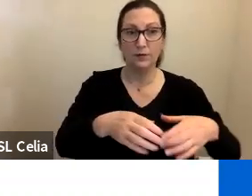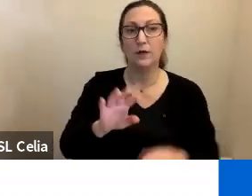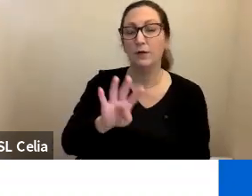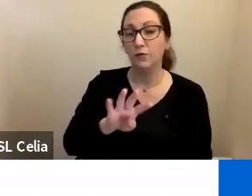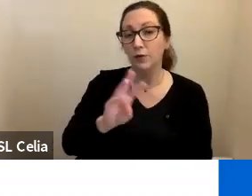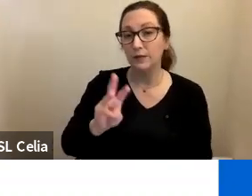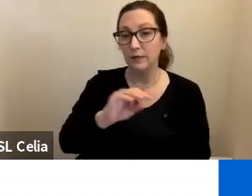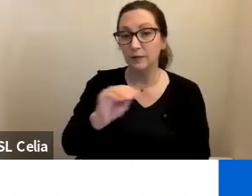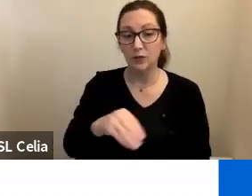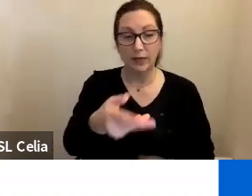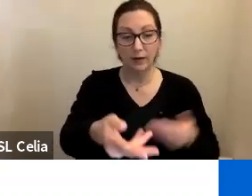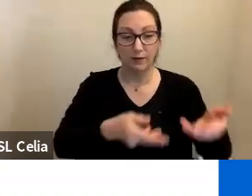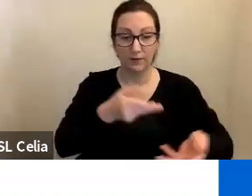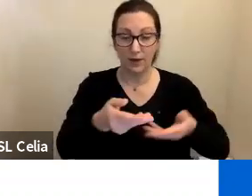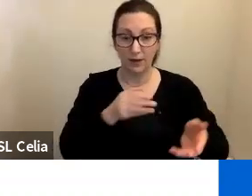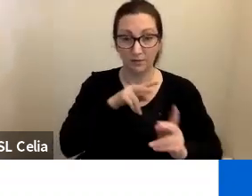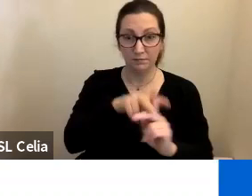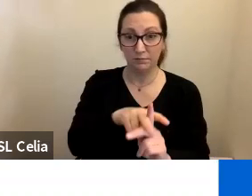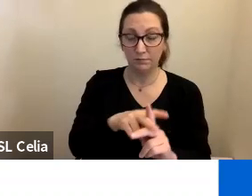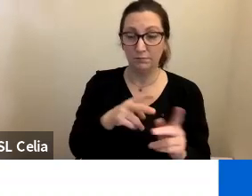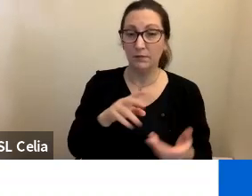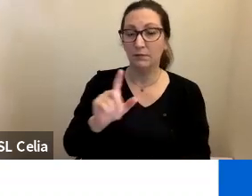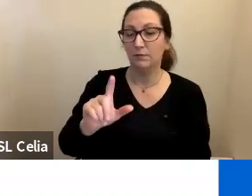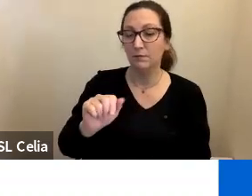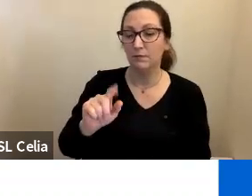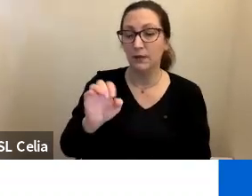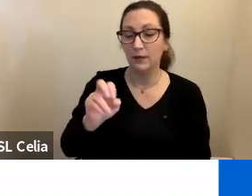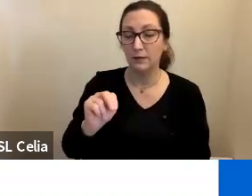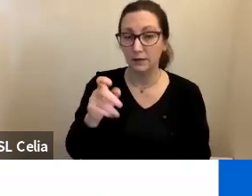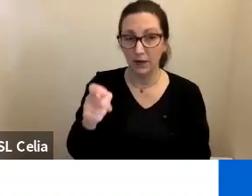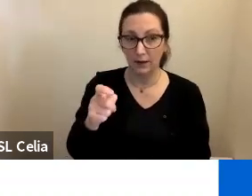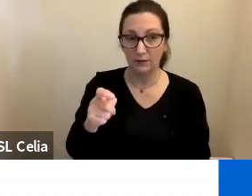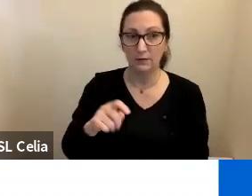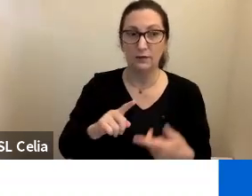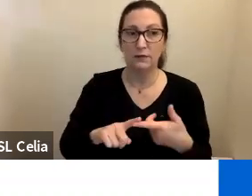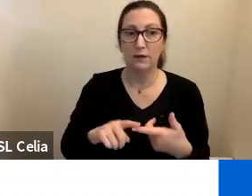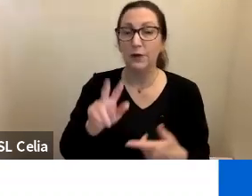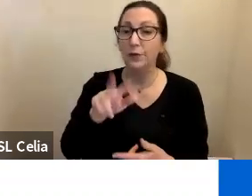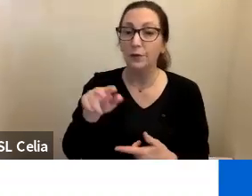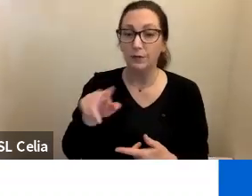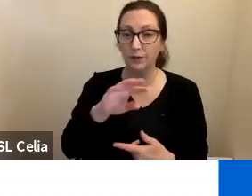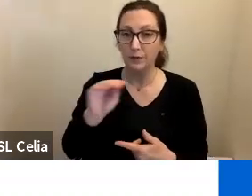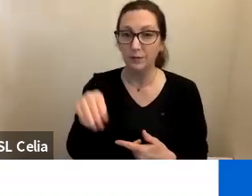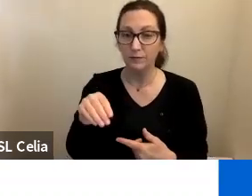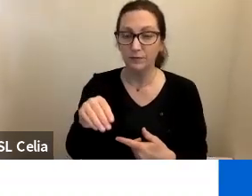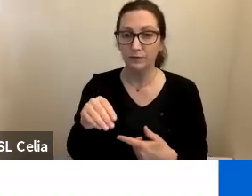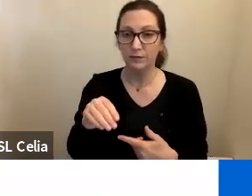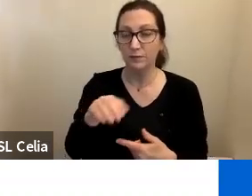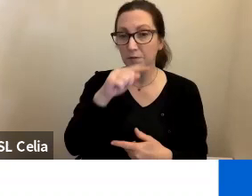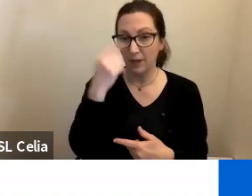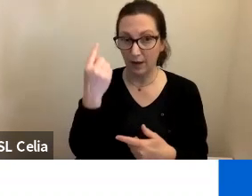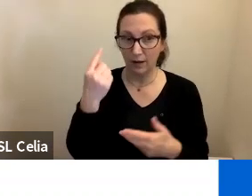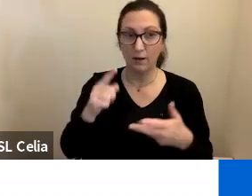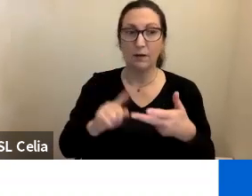46% of invitees were Latinx, 33% were Black,